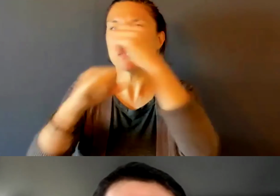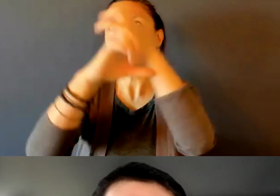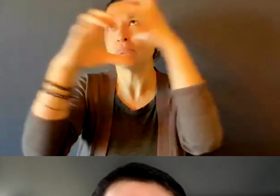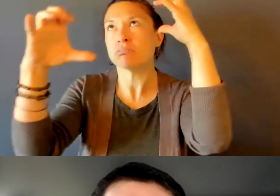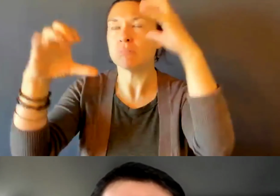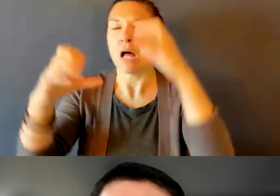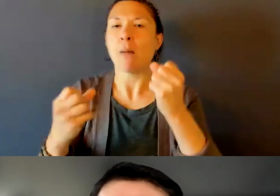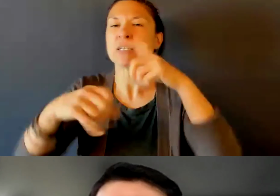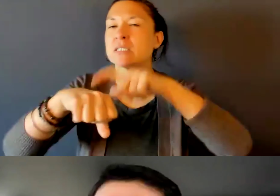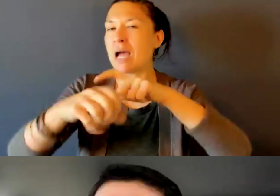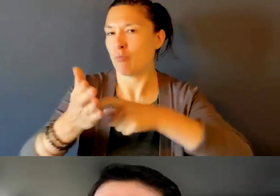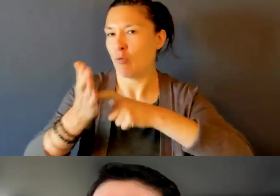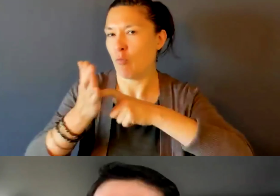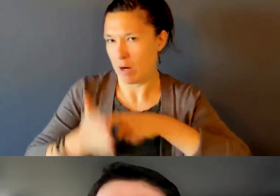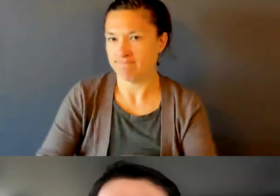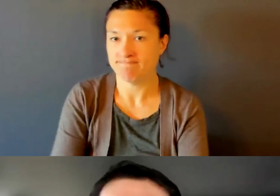activity.